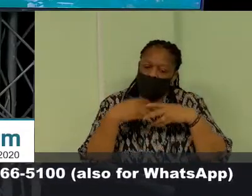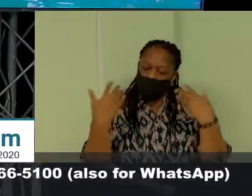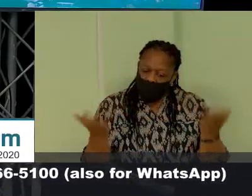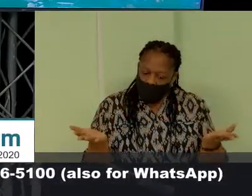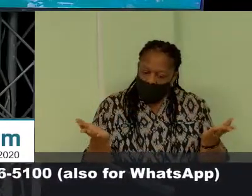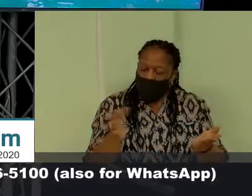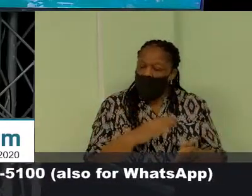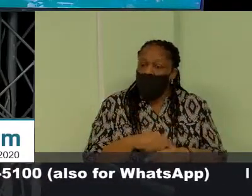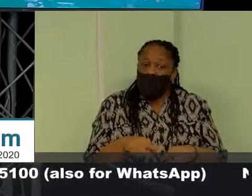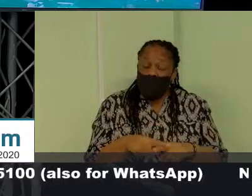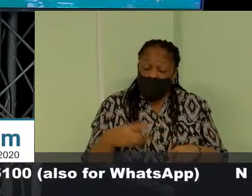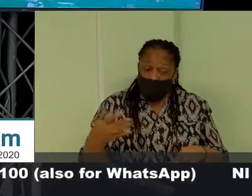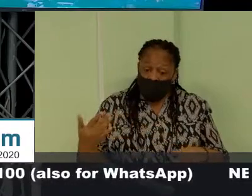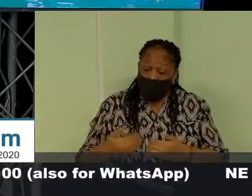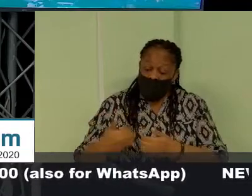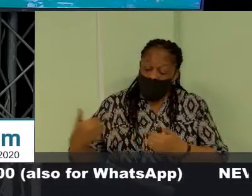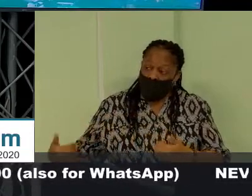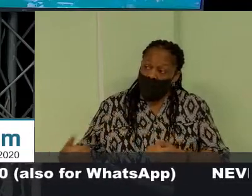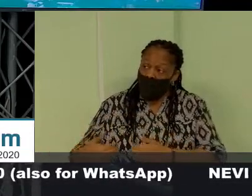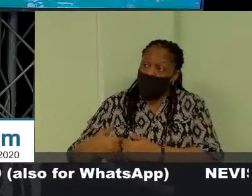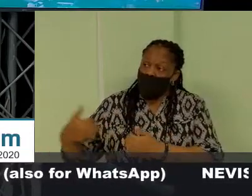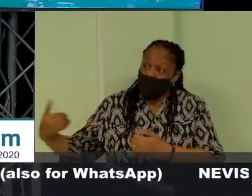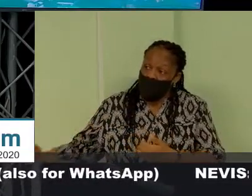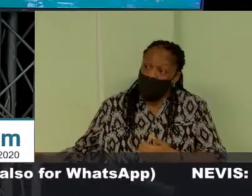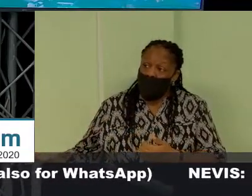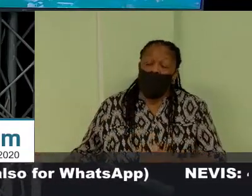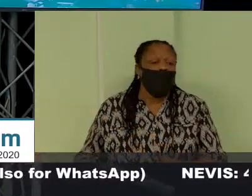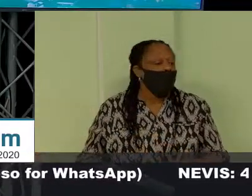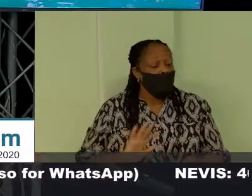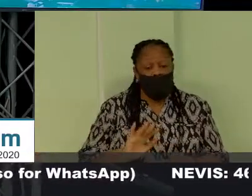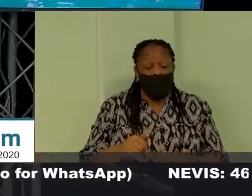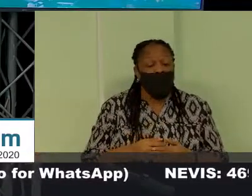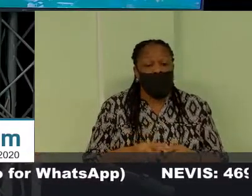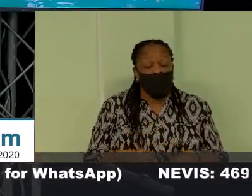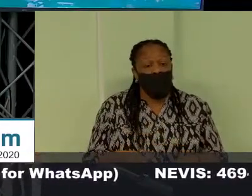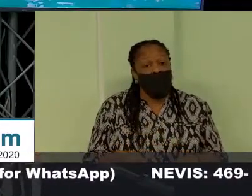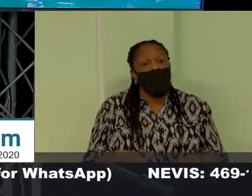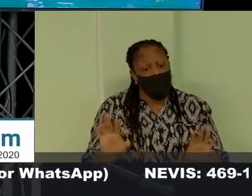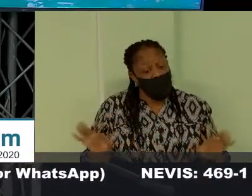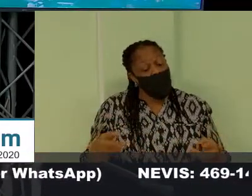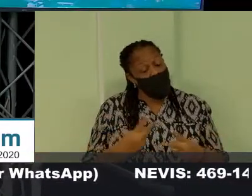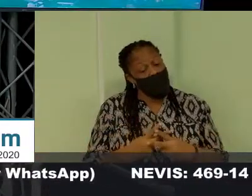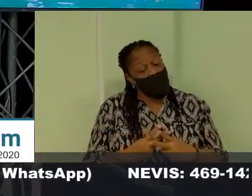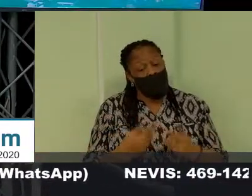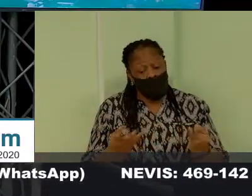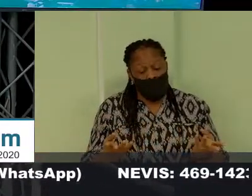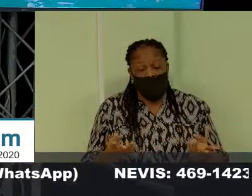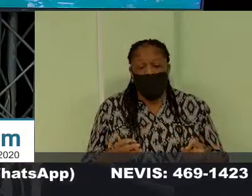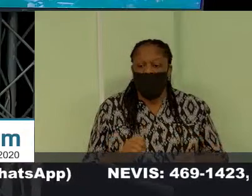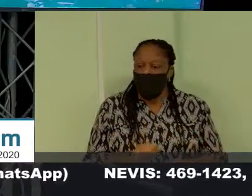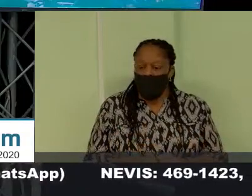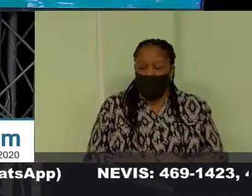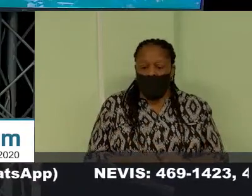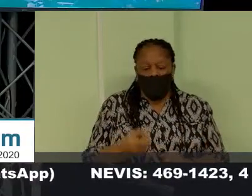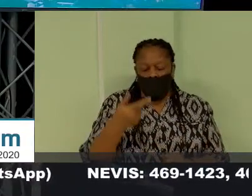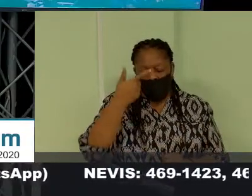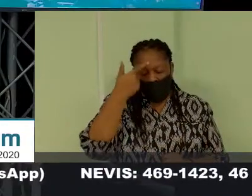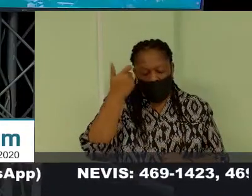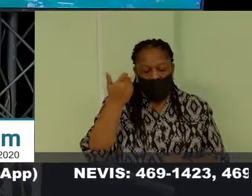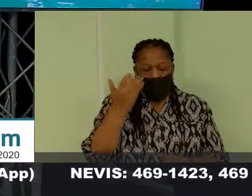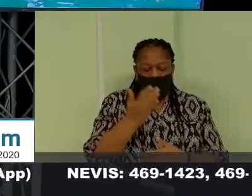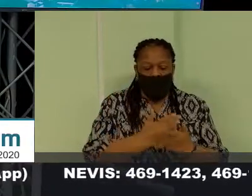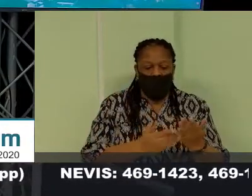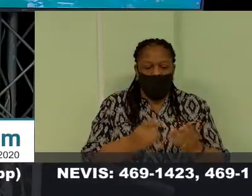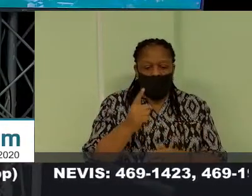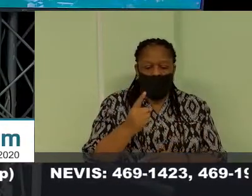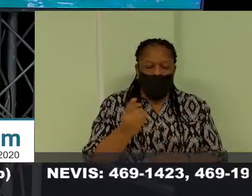catch COVID-19. So if you have your face mask, if you're hand sanitizing, etc., then you should be safe. And so just because one is traveling